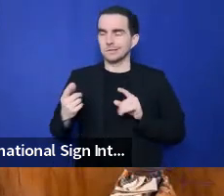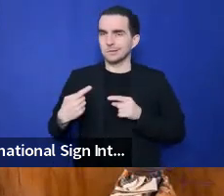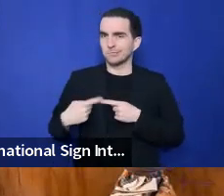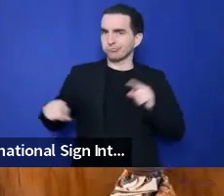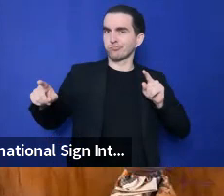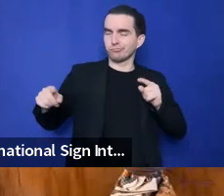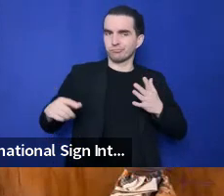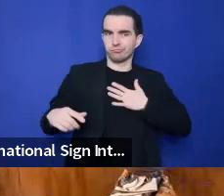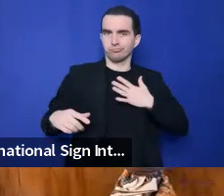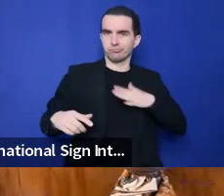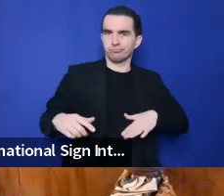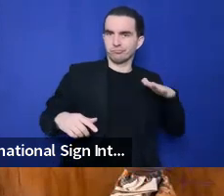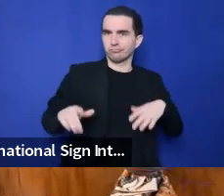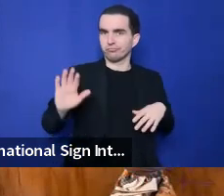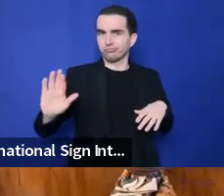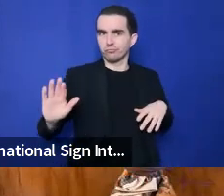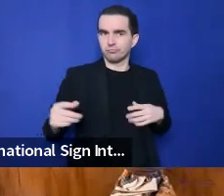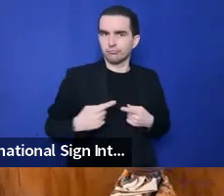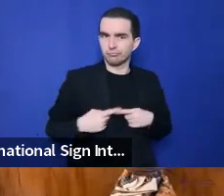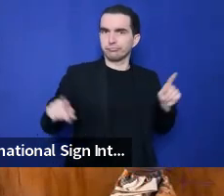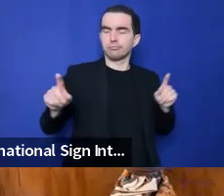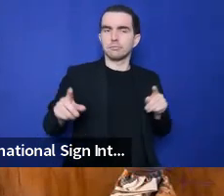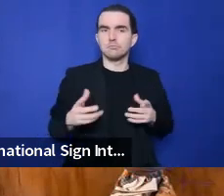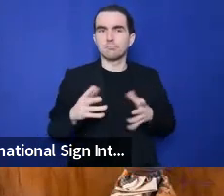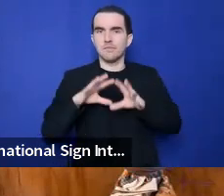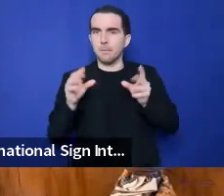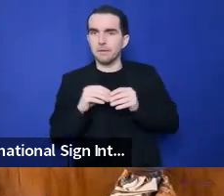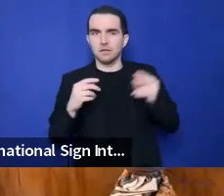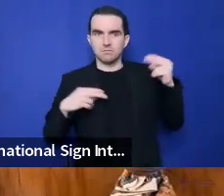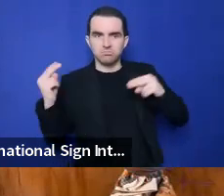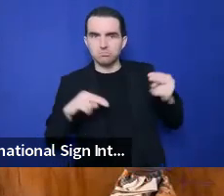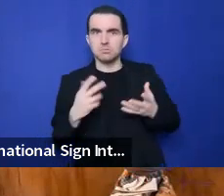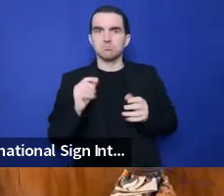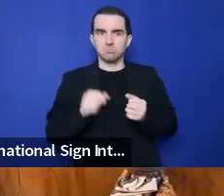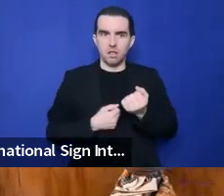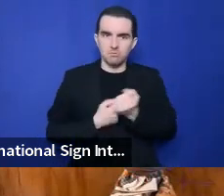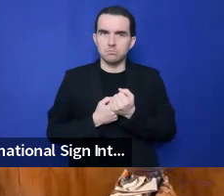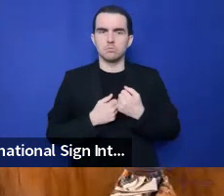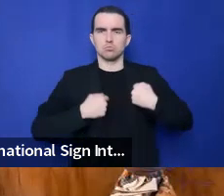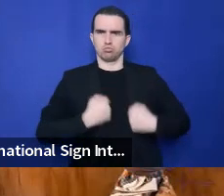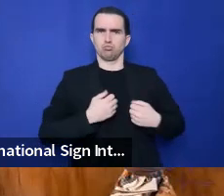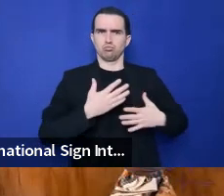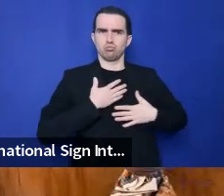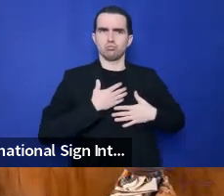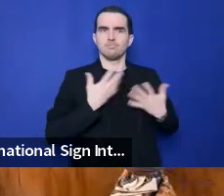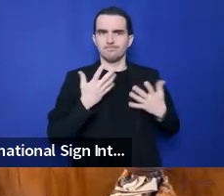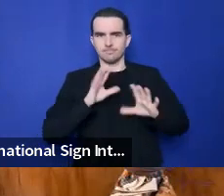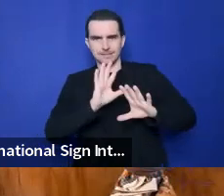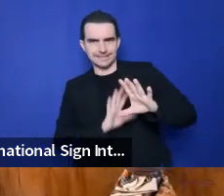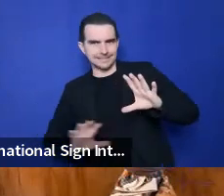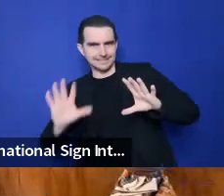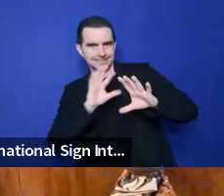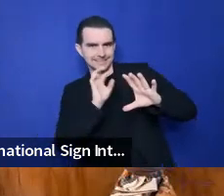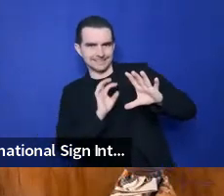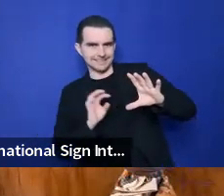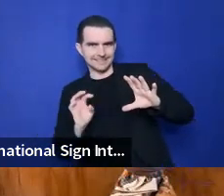would cross cultural boundaries and intrude on personal space. And it also turns out that the formal social protection